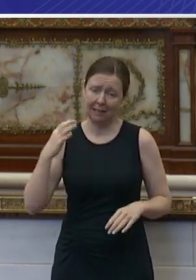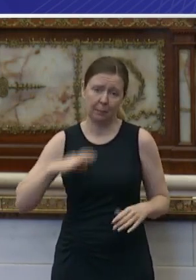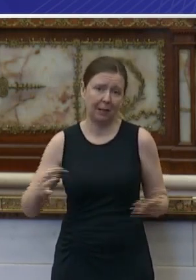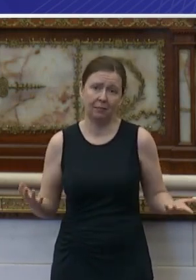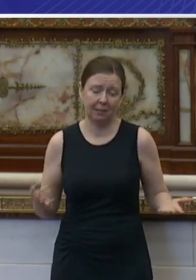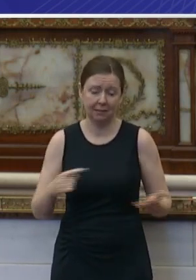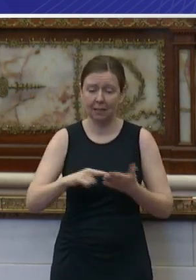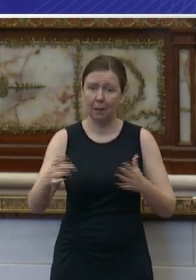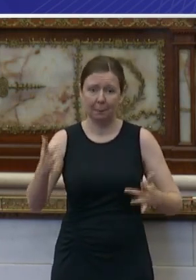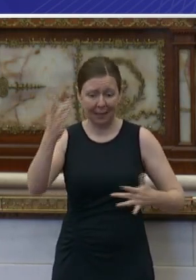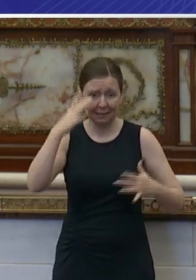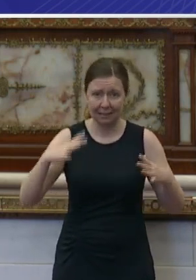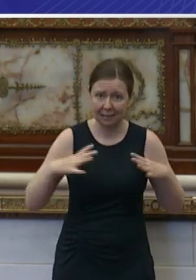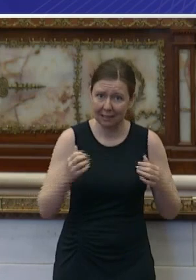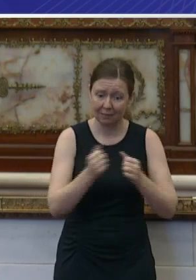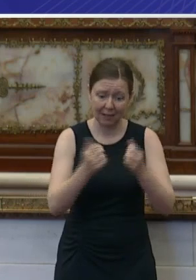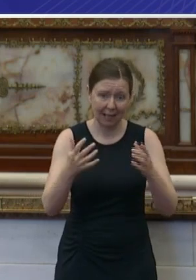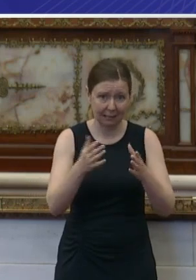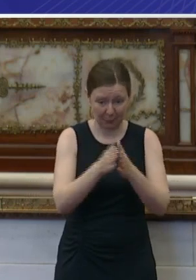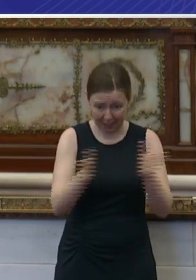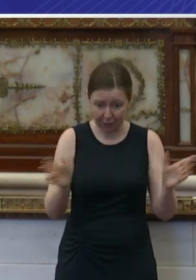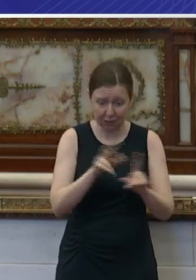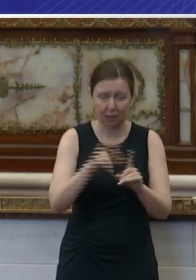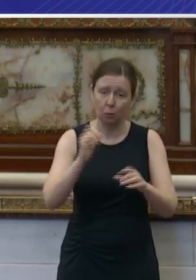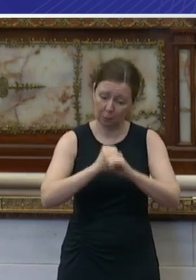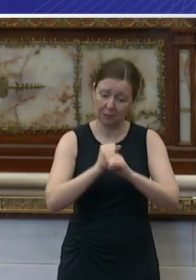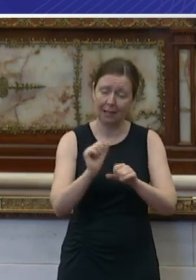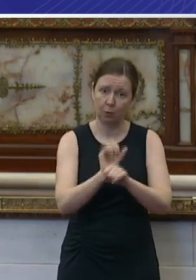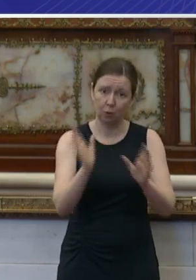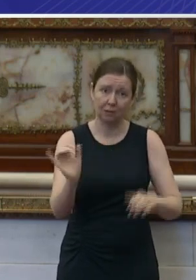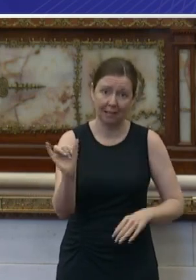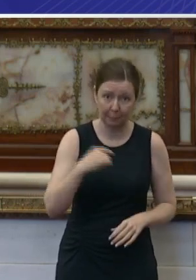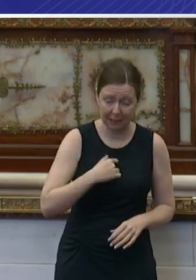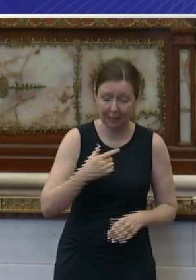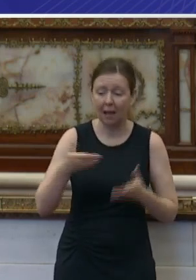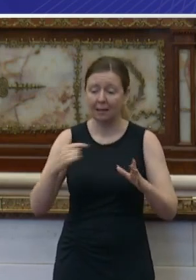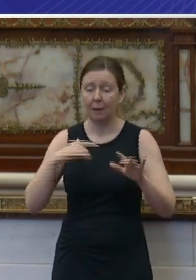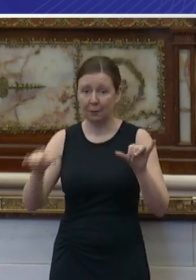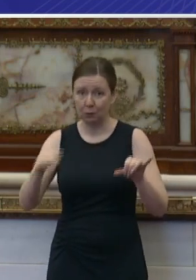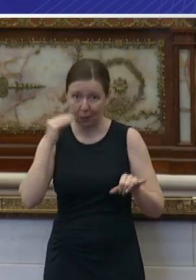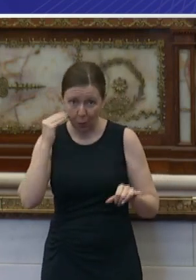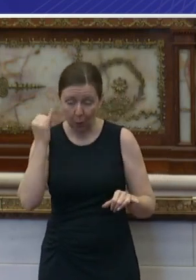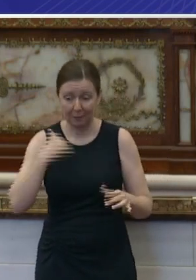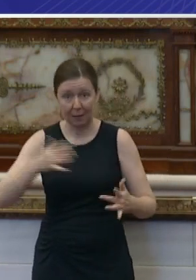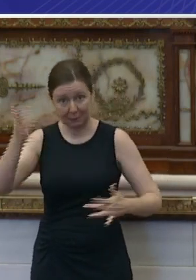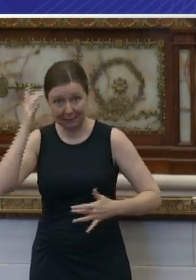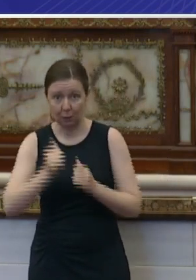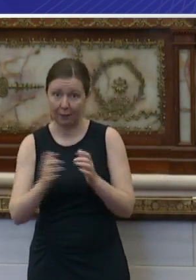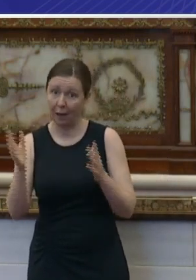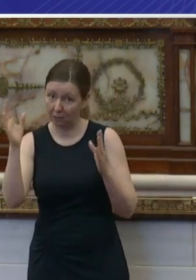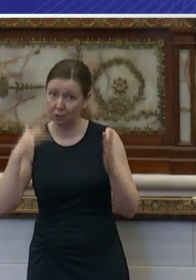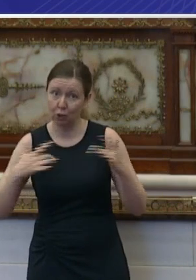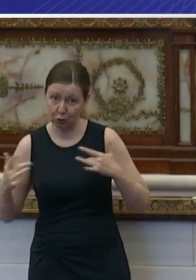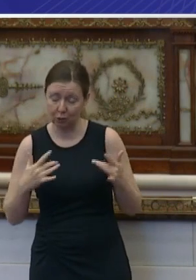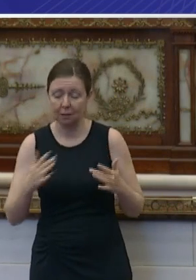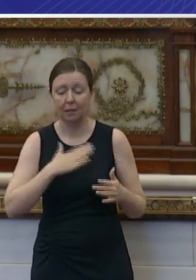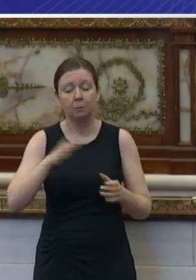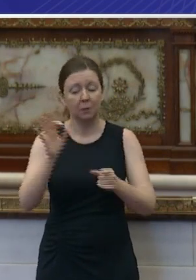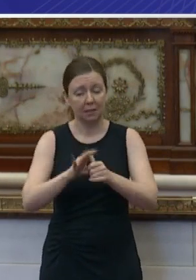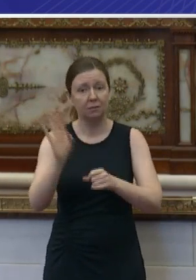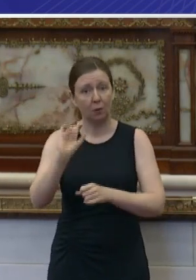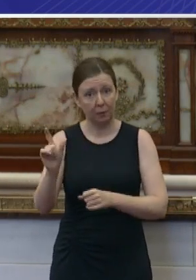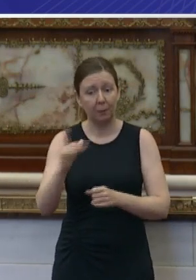The paid sick leave expansion would protect workers like me and allow me to stay home when we're sick without worry. Please vote this